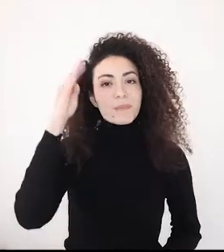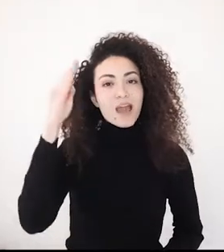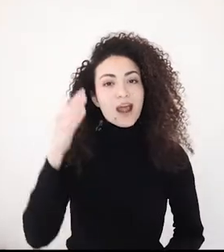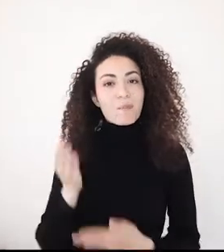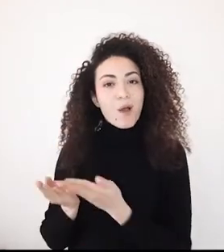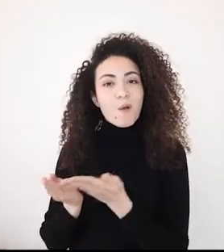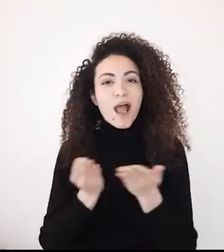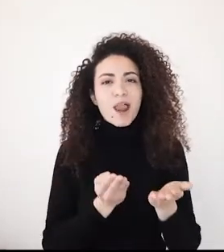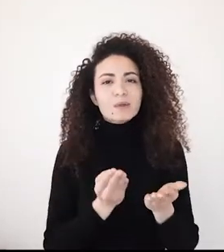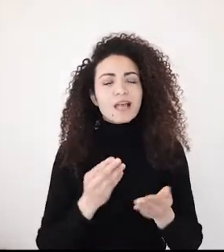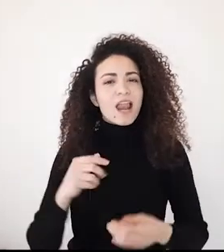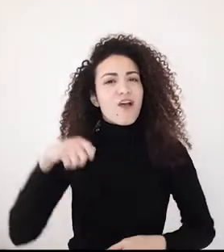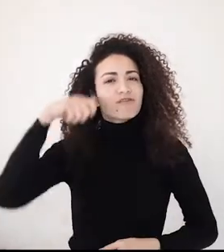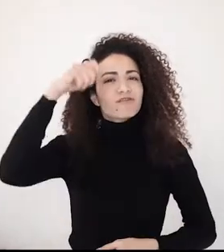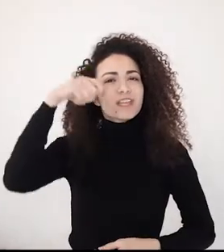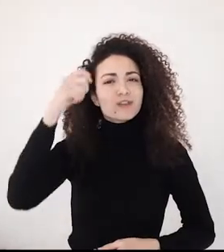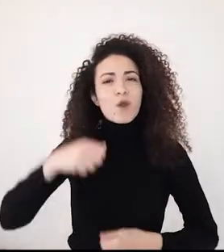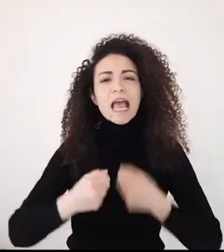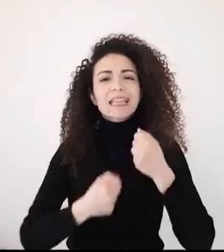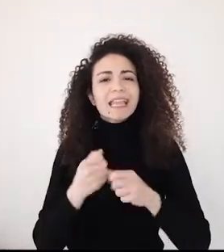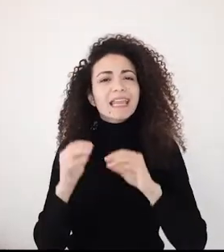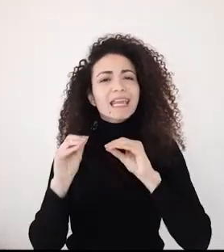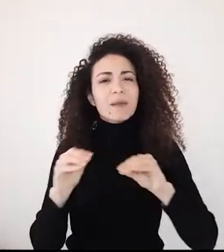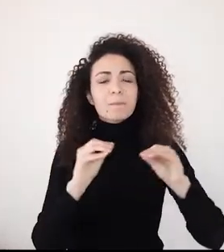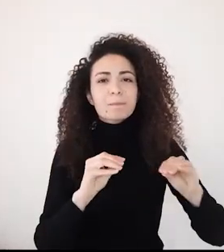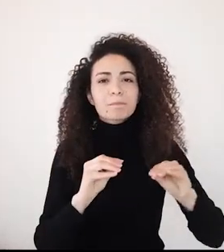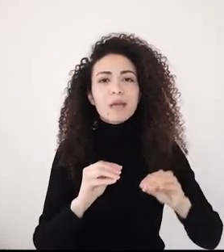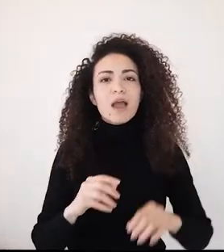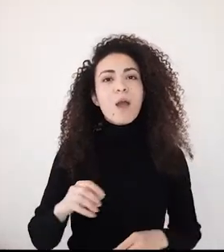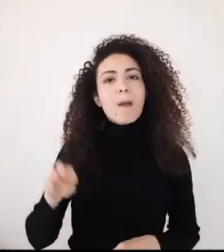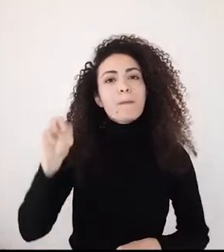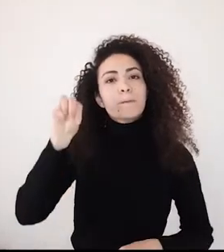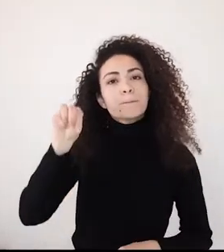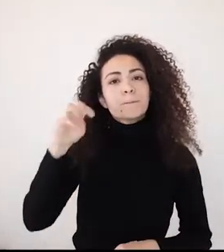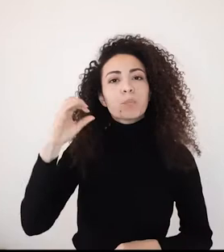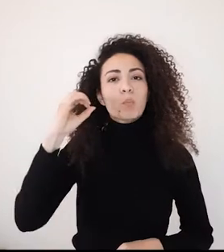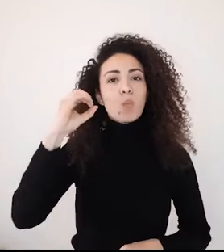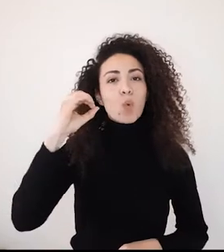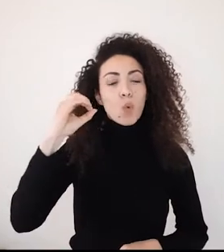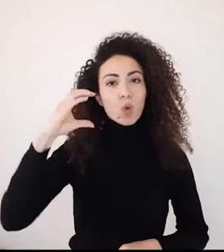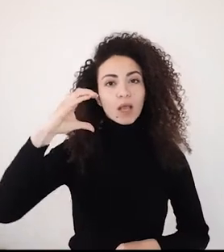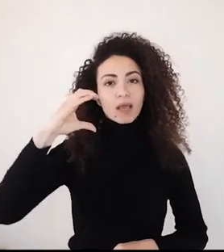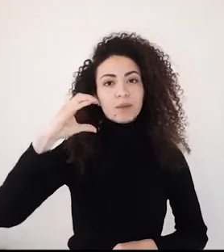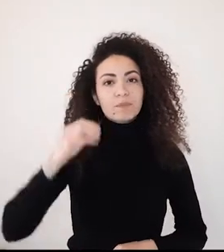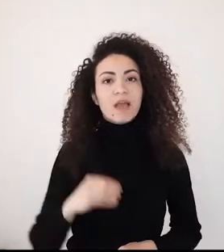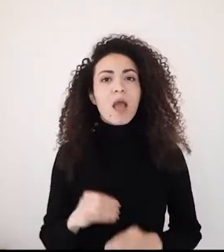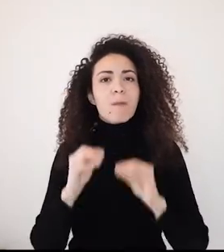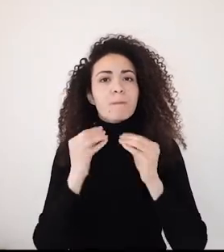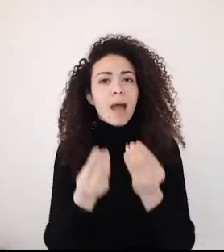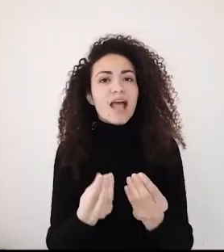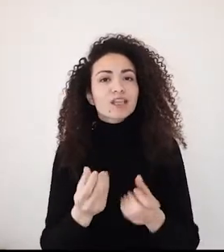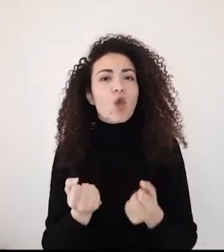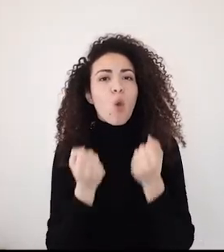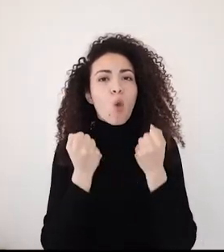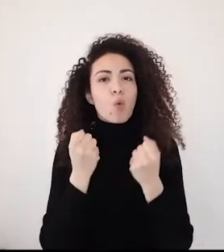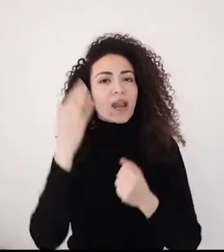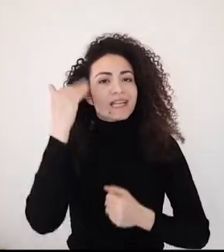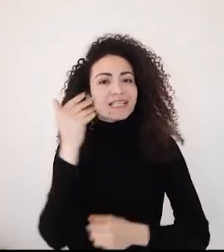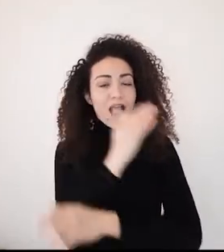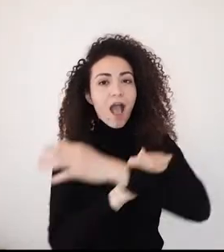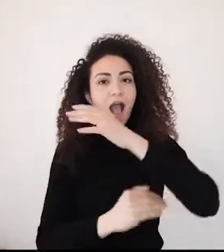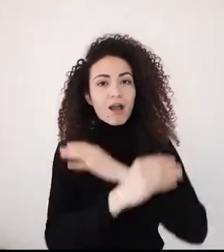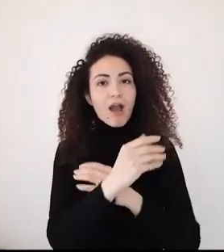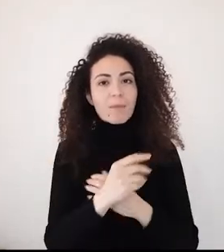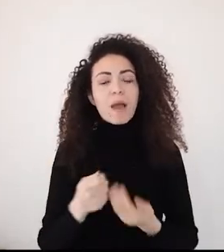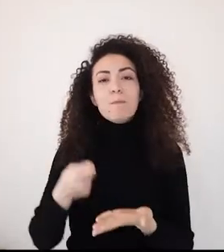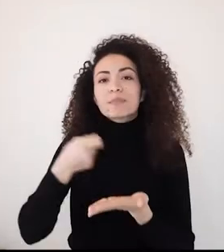Greetings and welcome to the massive open online course on empowering women with disabilities sponsored by the U.S. Embassy of